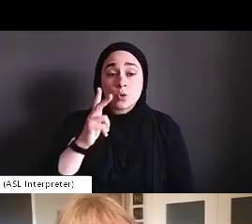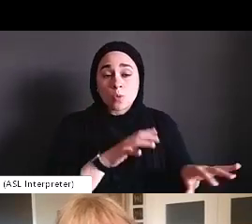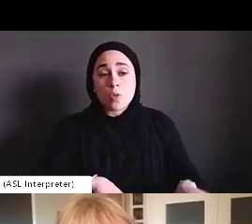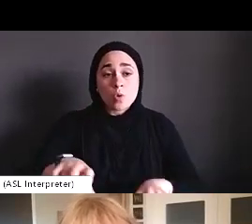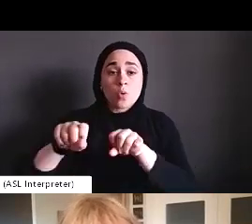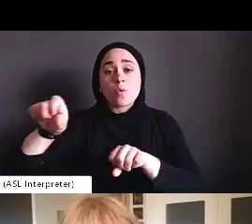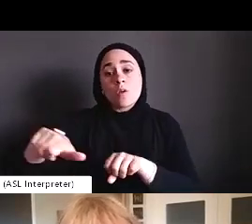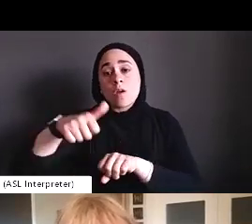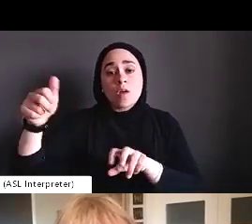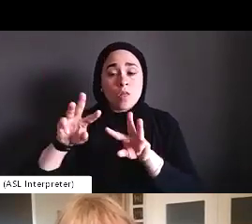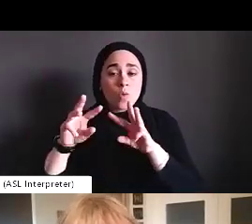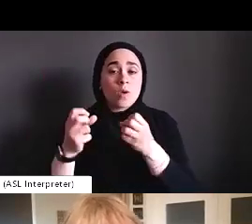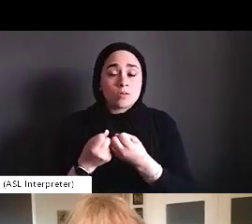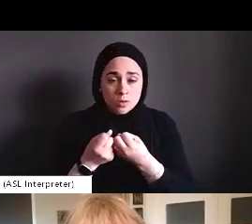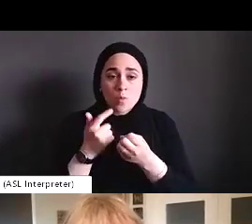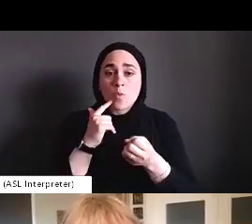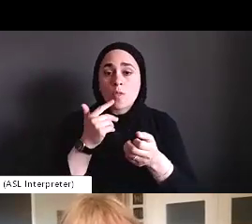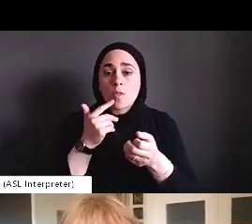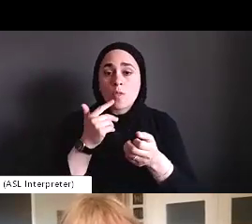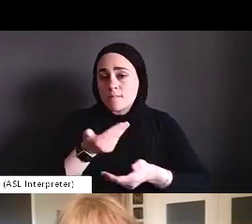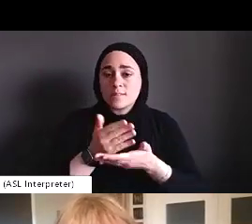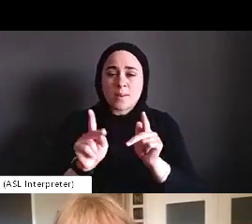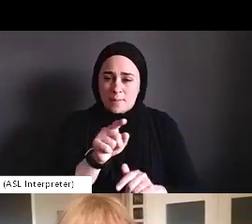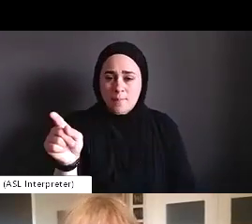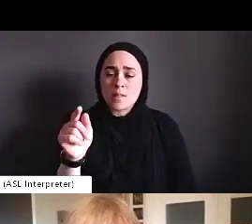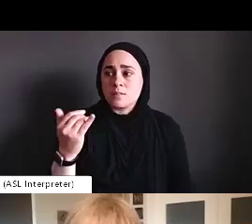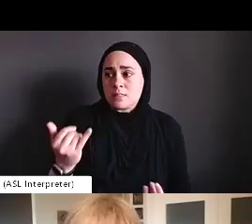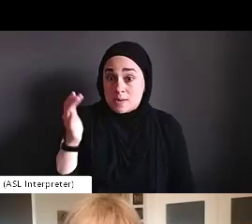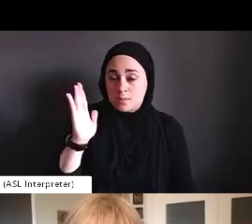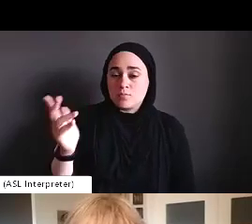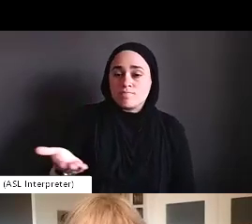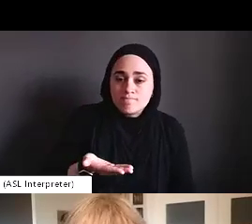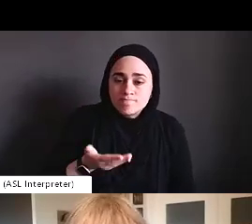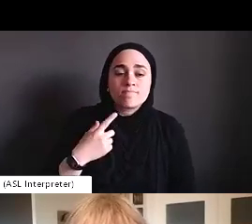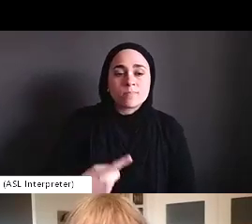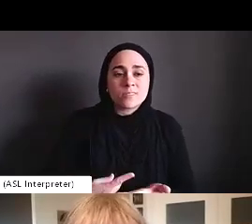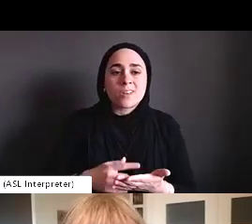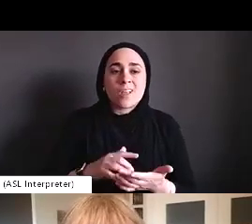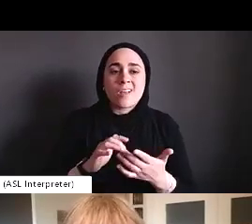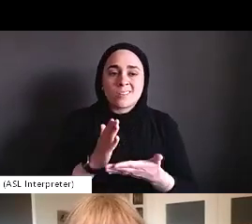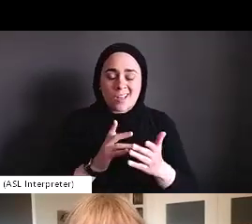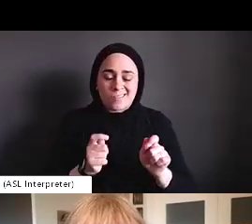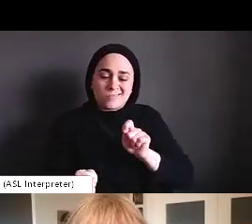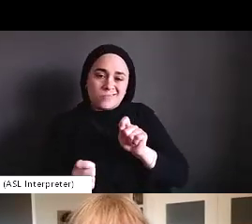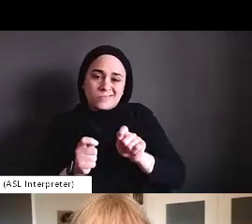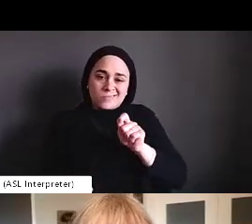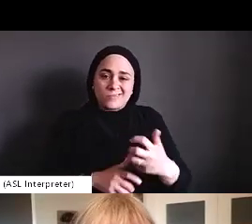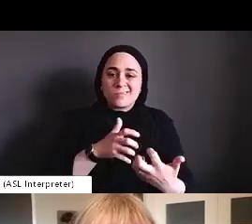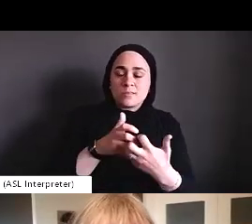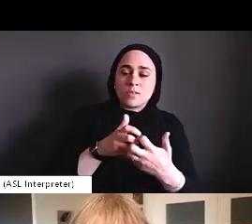going to invite some of the people you've heard today to come back and talk about some of the adaptations that have happened with It's Not